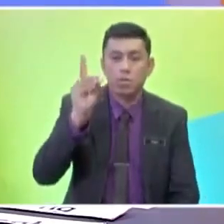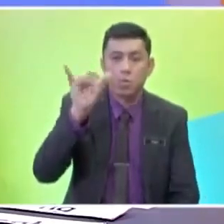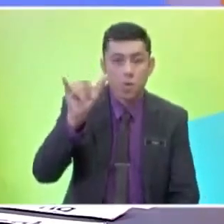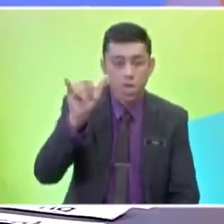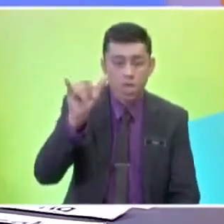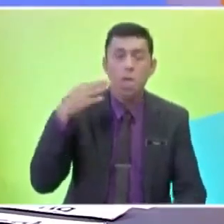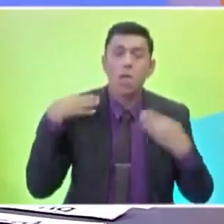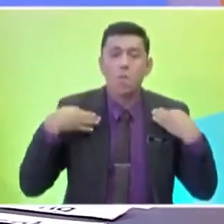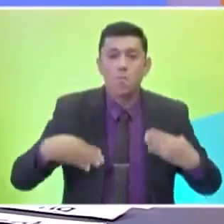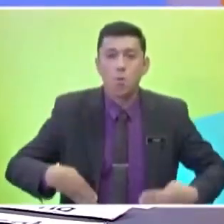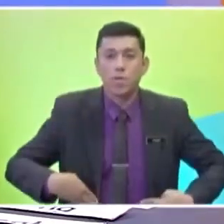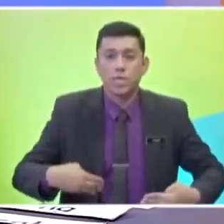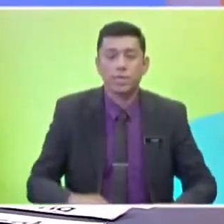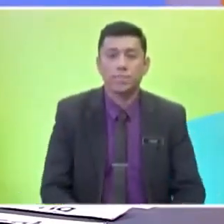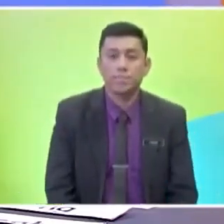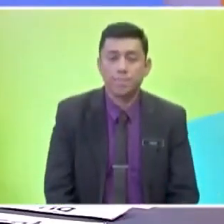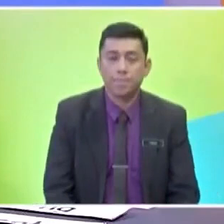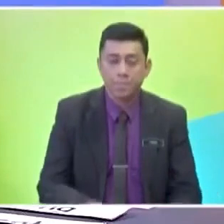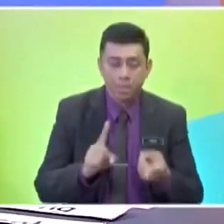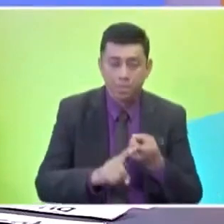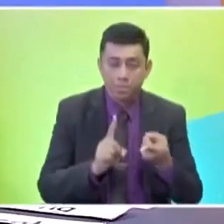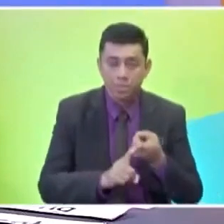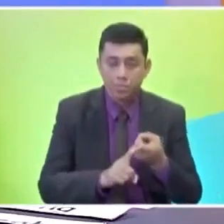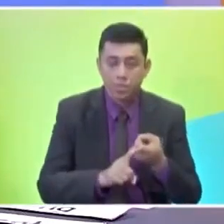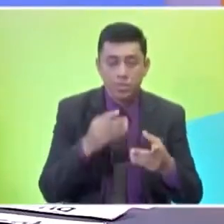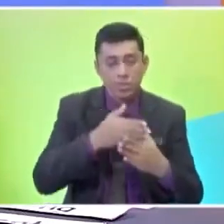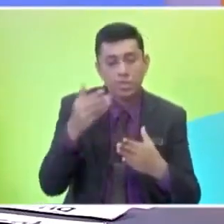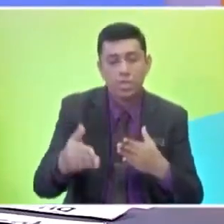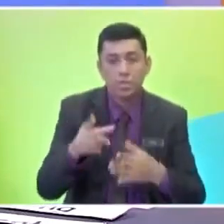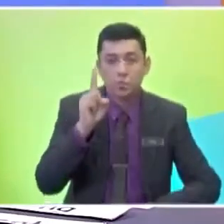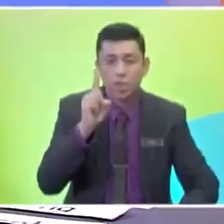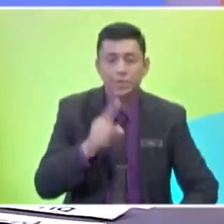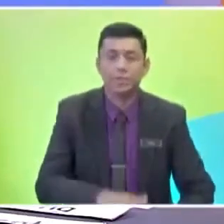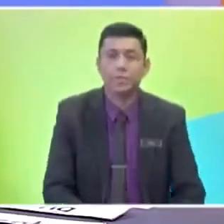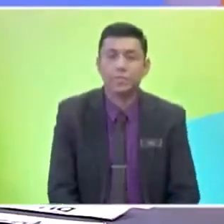Okay. I'll put it here first, and the next one would be,